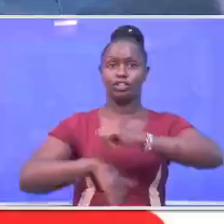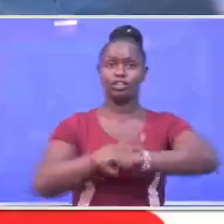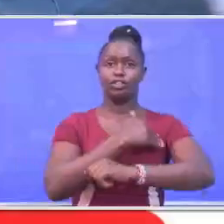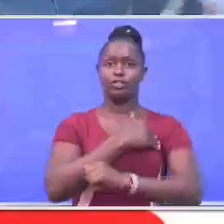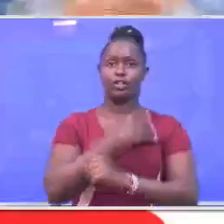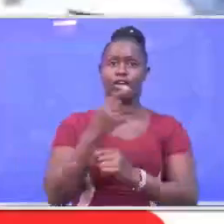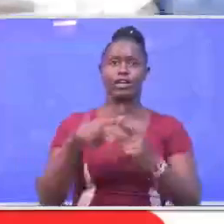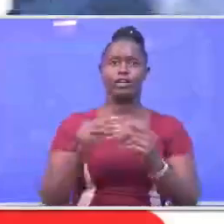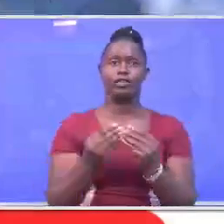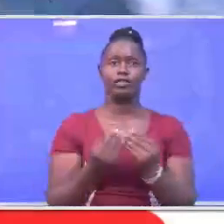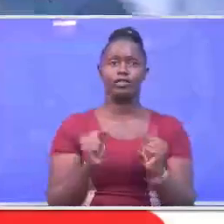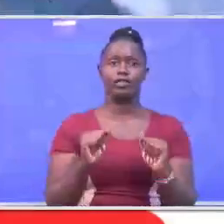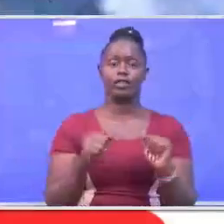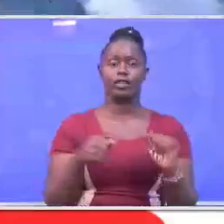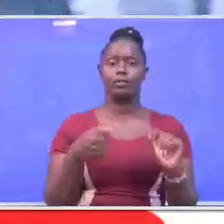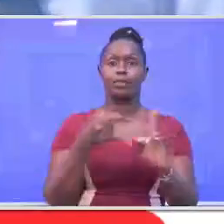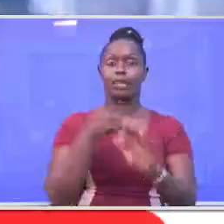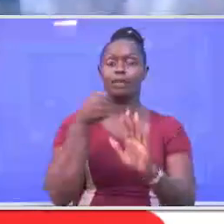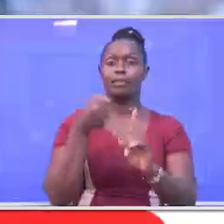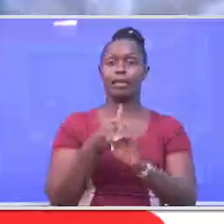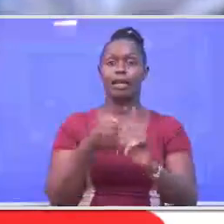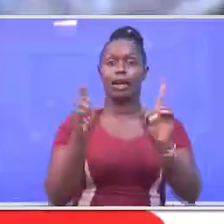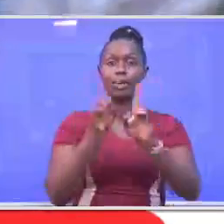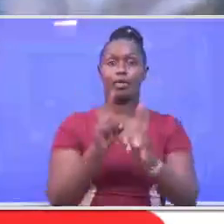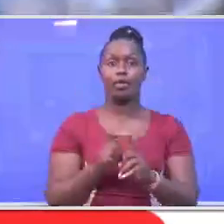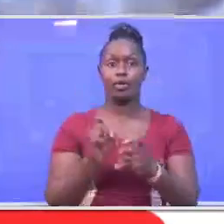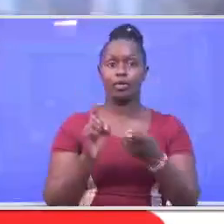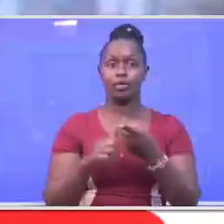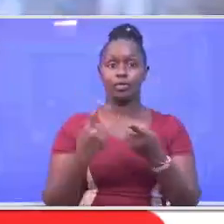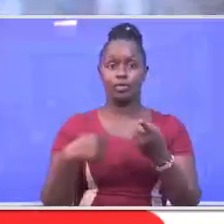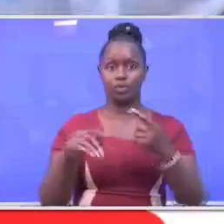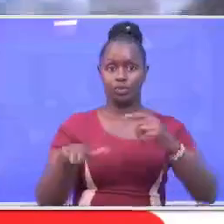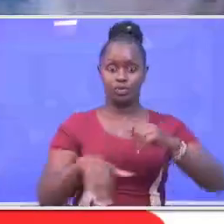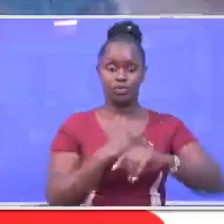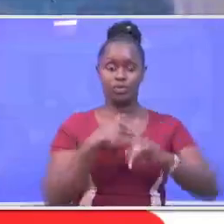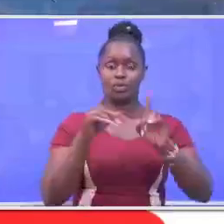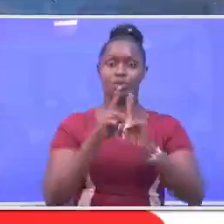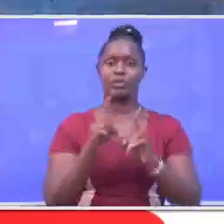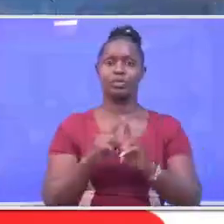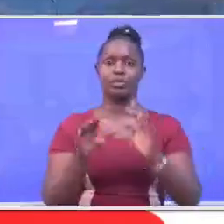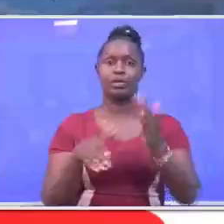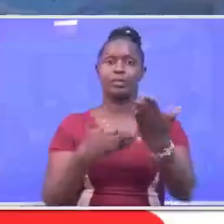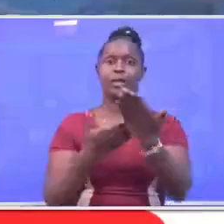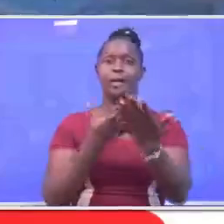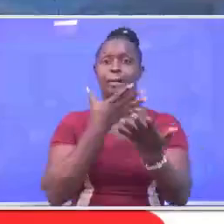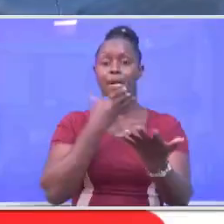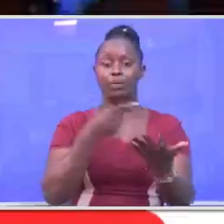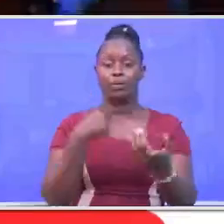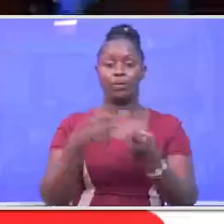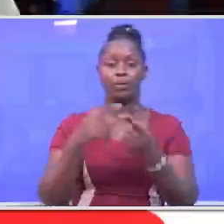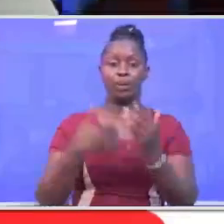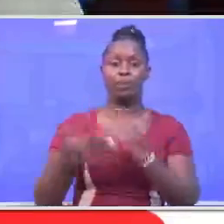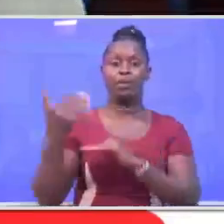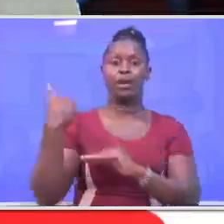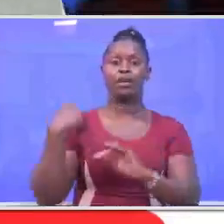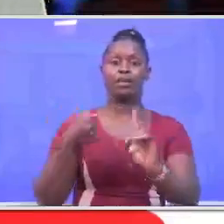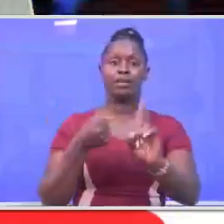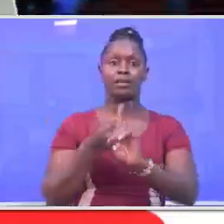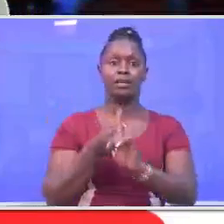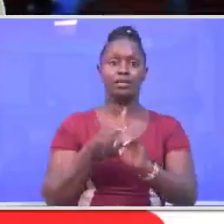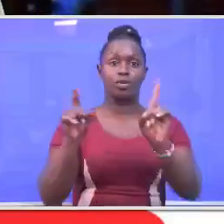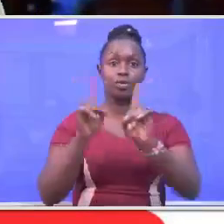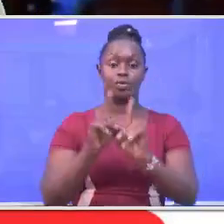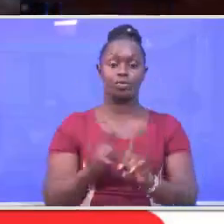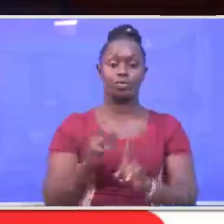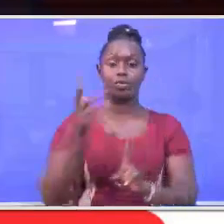ongoing banditry in the region, Duale demanded that the chiefs act and produce names of those behind the attacks. Na wewe ma chief, ma